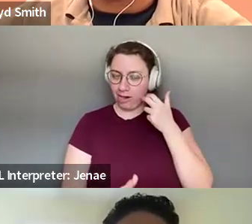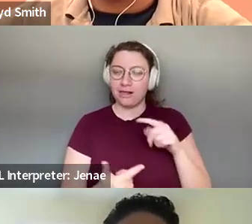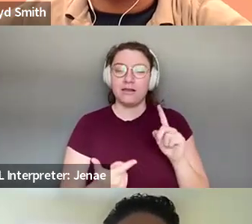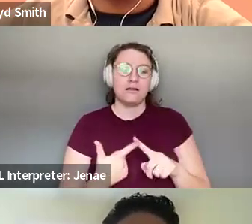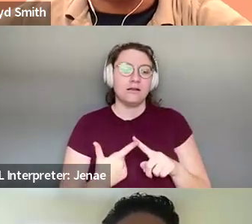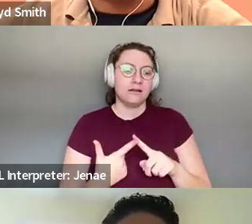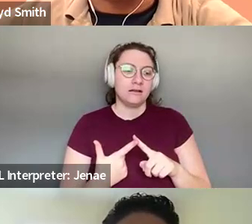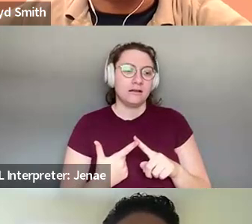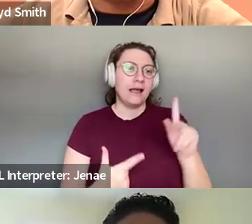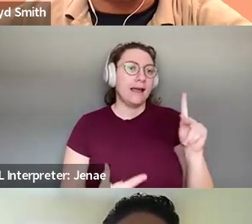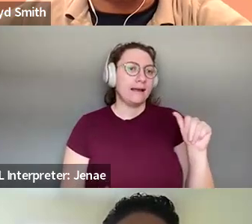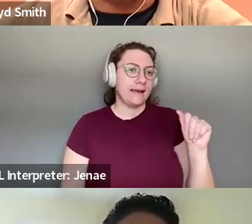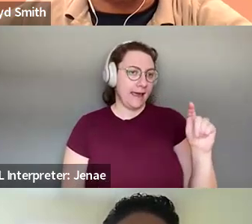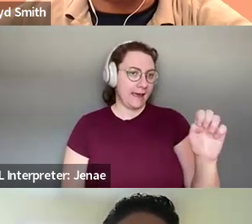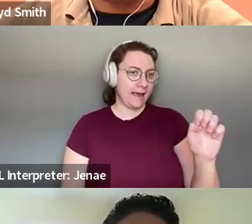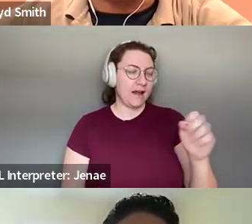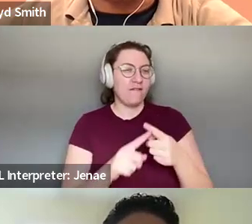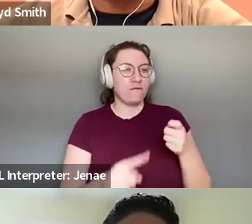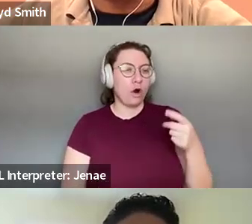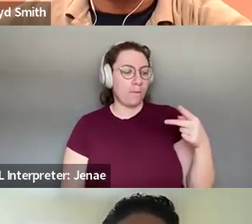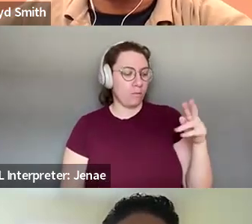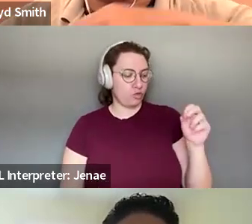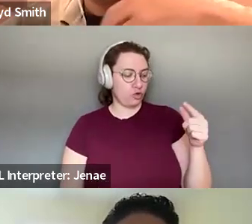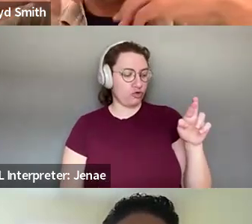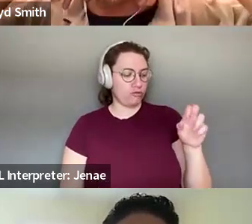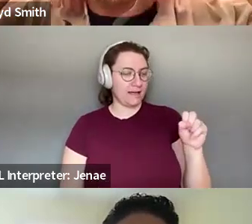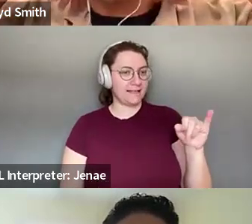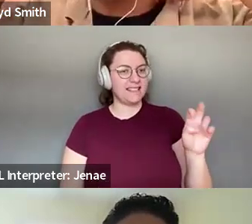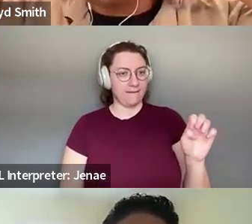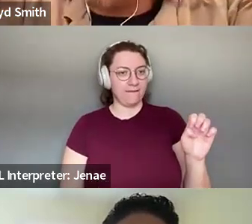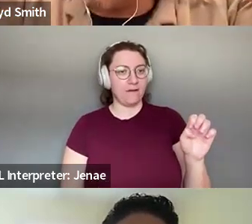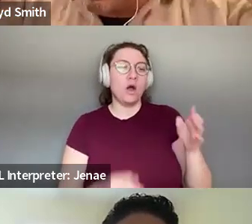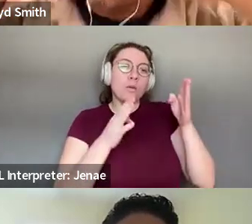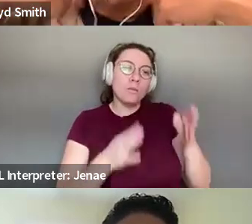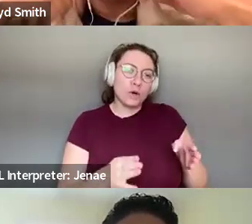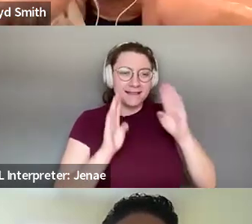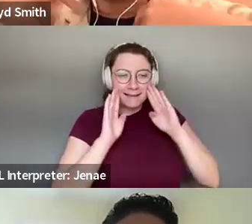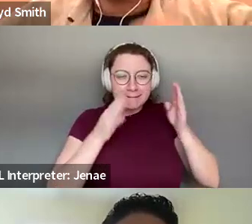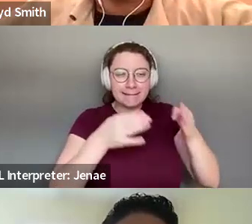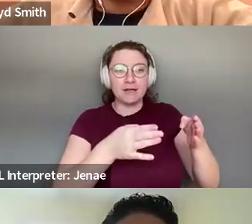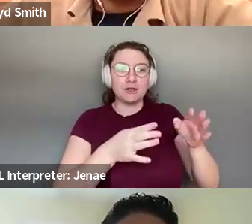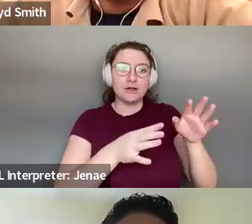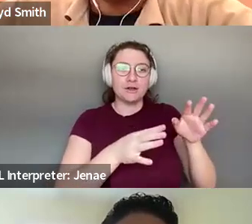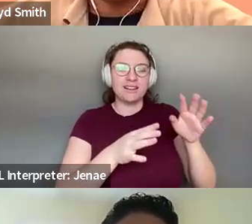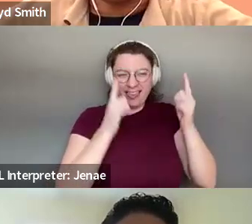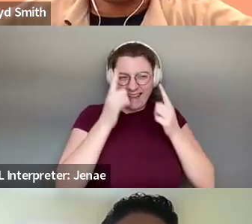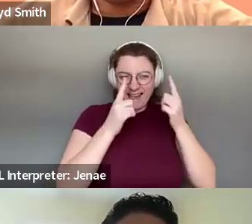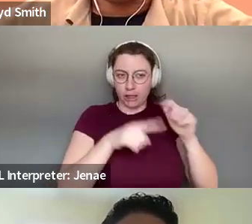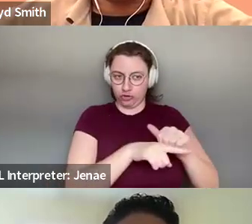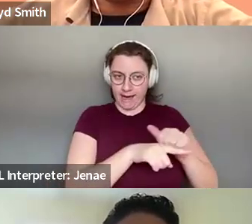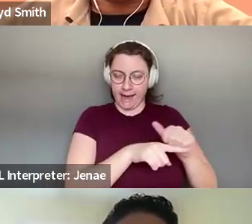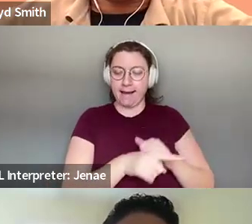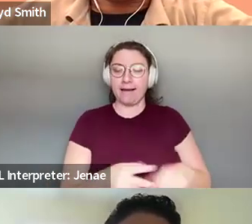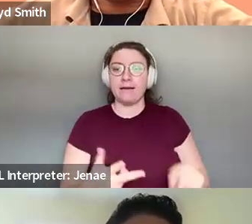got Kate from Progressive giving an opportunity for some person-centered thinking trainings. We're going to have